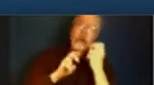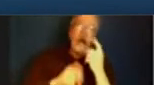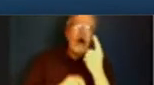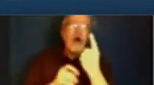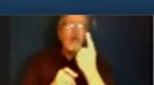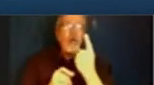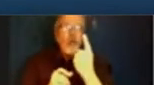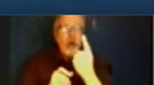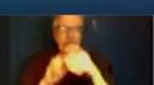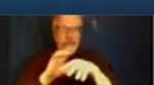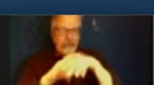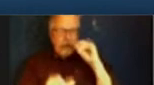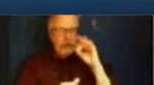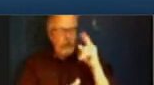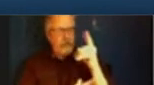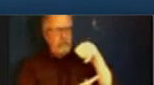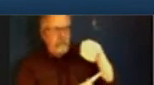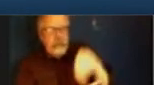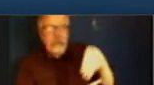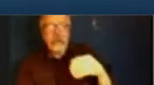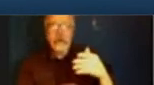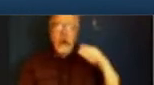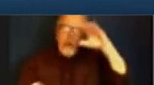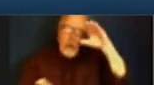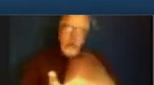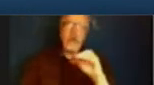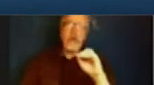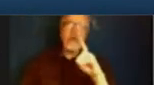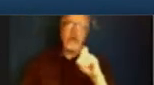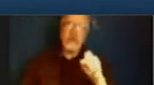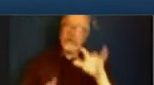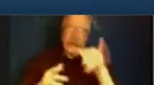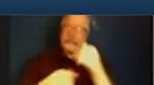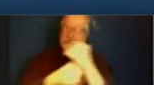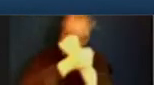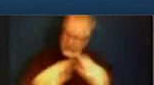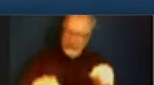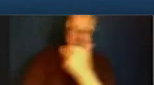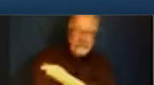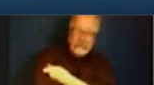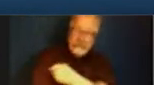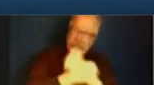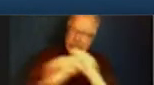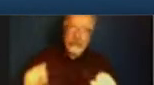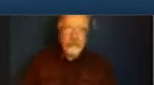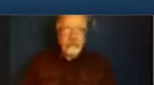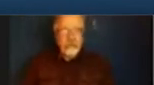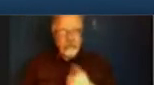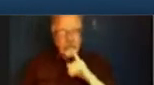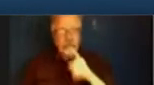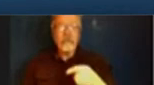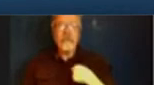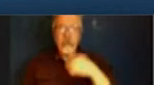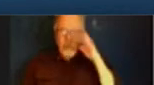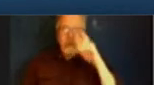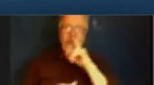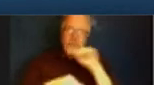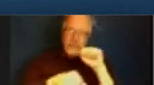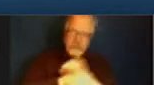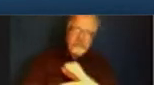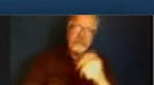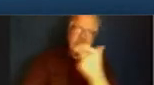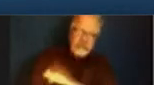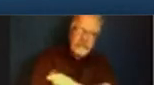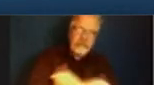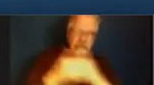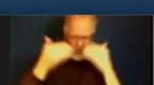safe vaccine and very helpful for children. So we're very hopeful people will actually use this vaccine. I also want to note